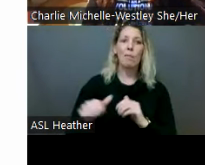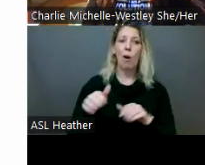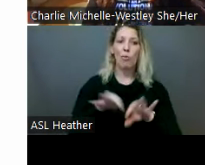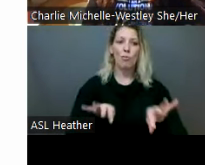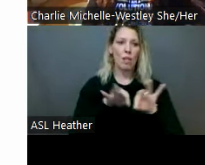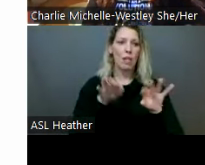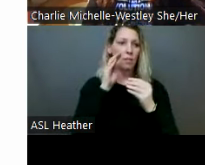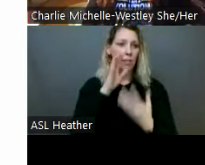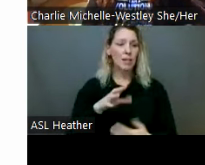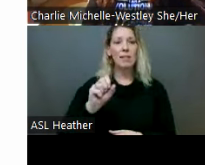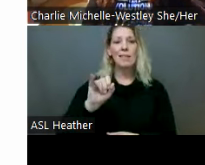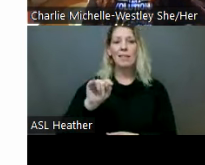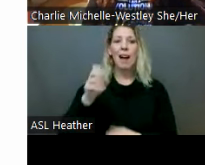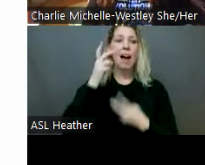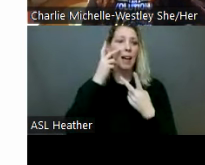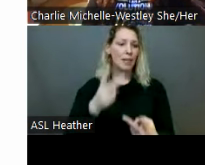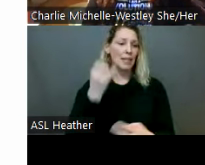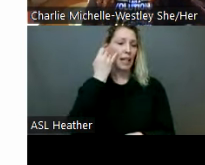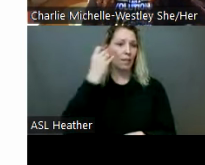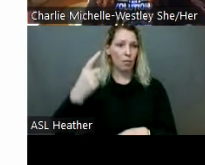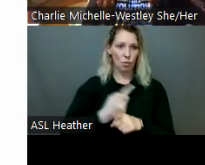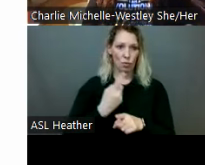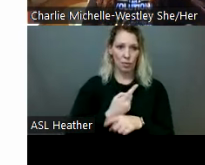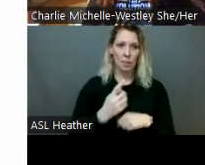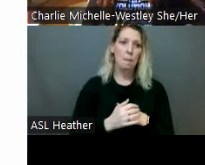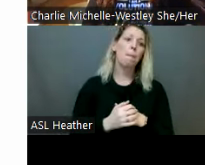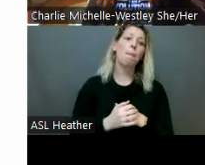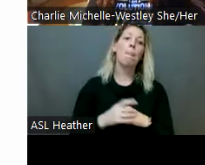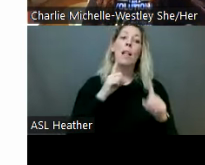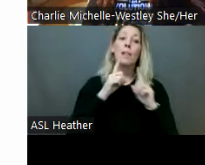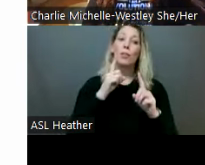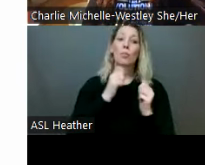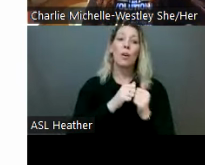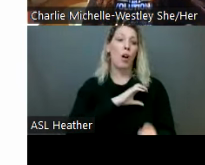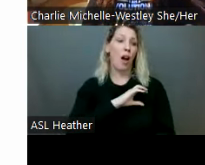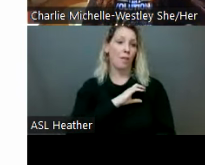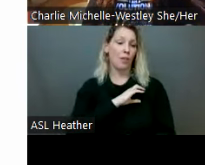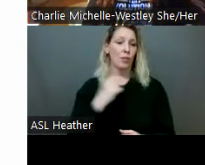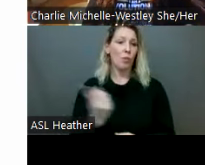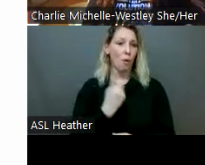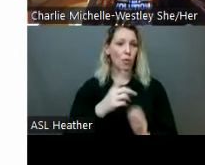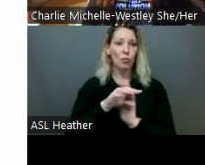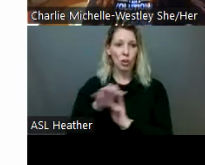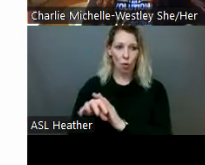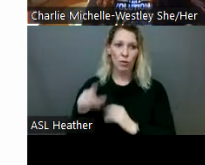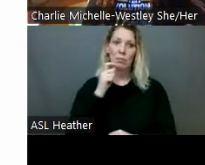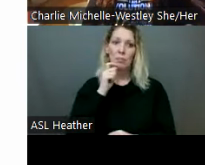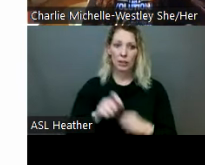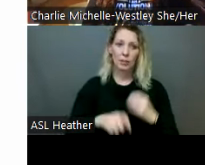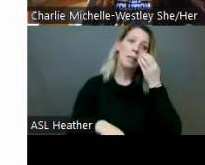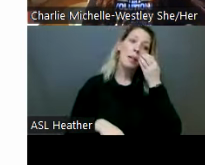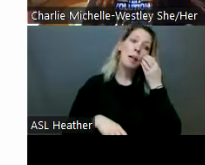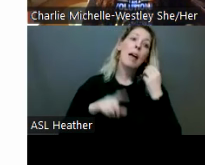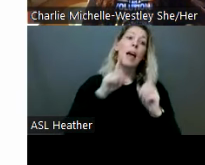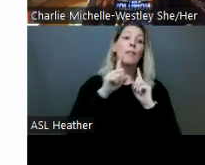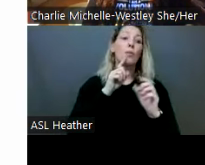information. And 4, site visits as deemed appropriate. F, interviews with officers are all recorded, period. G,